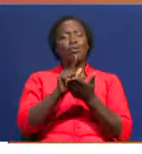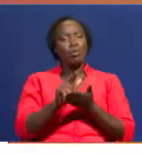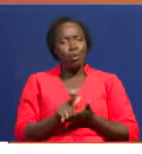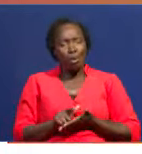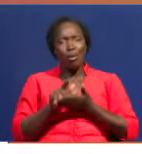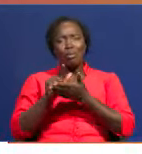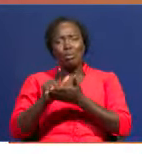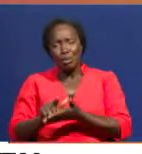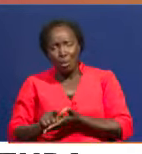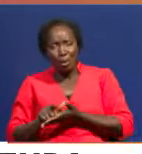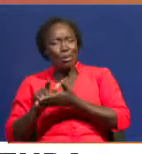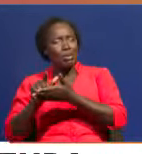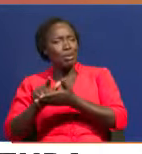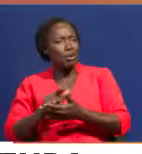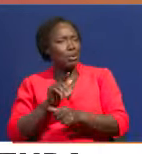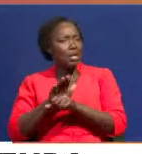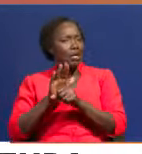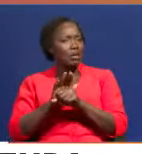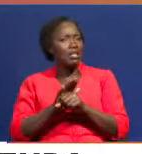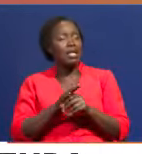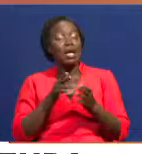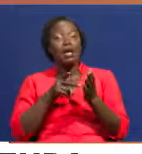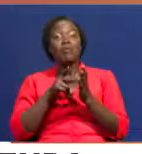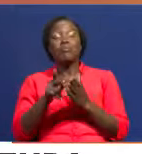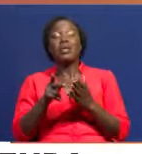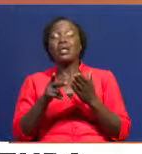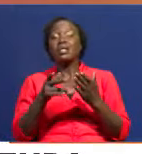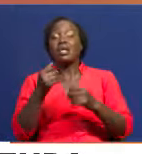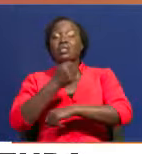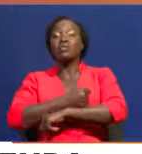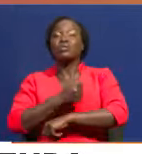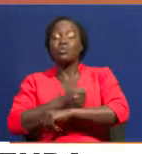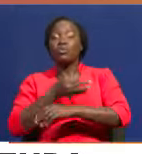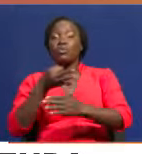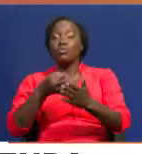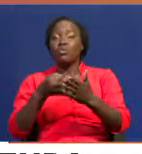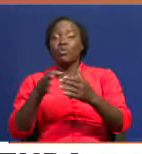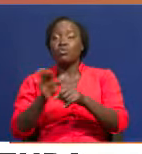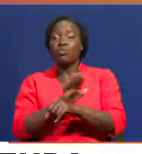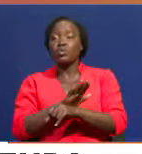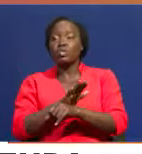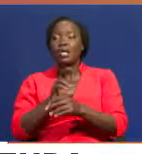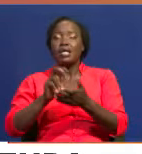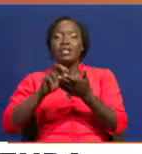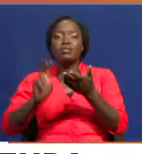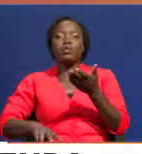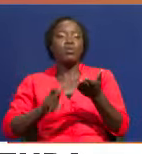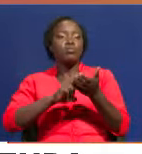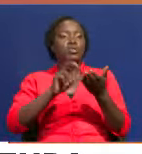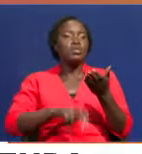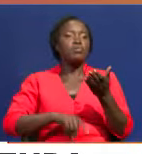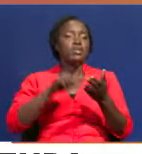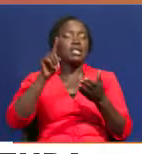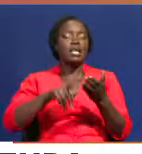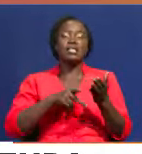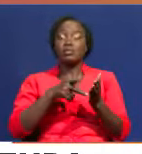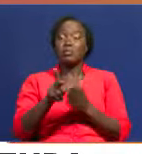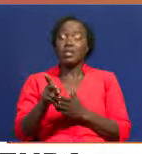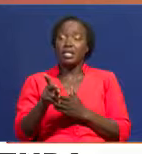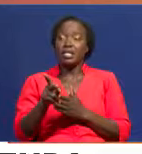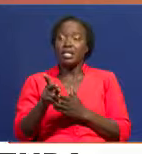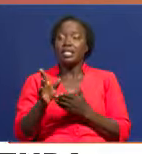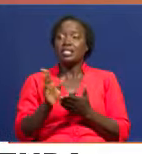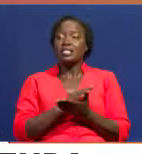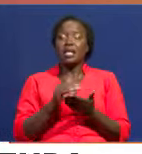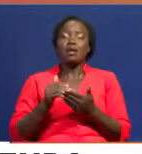loans as they look forward towards paying our school fees. And we have most of our students dropping out because they can't afford this school fee. And we have